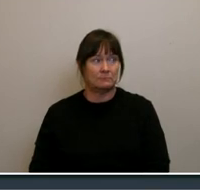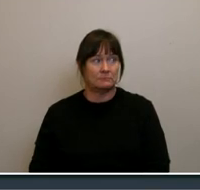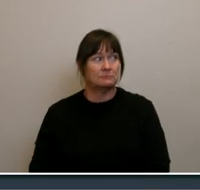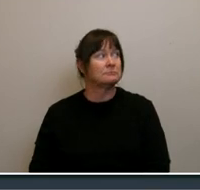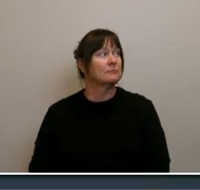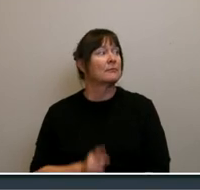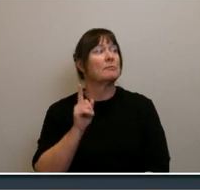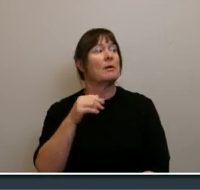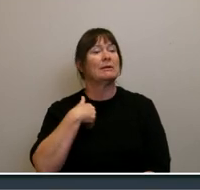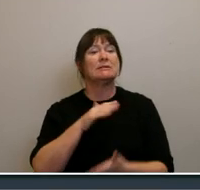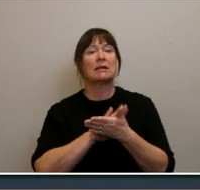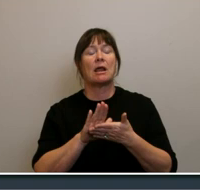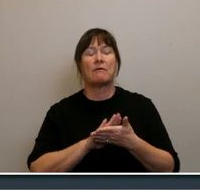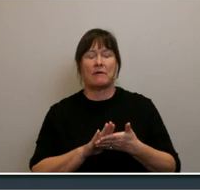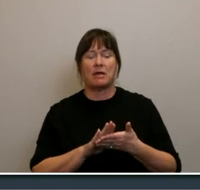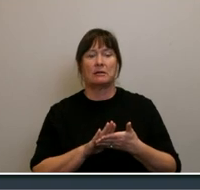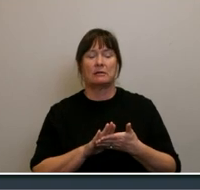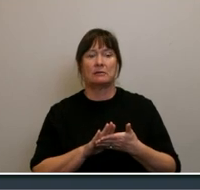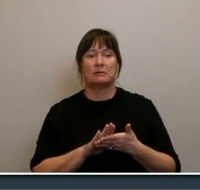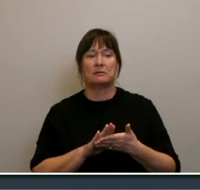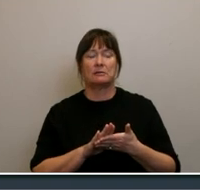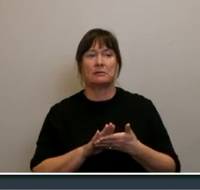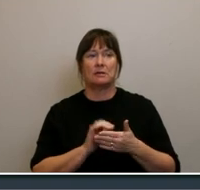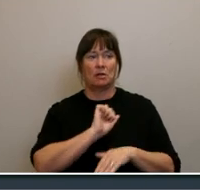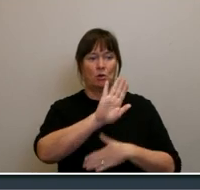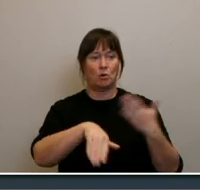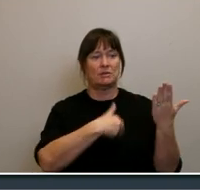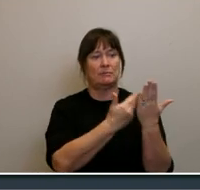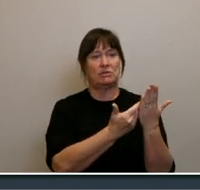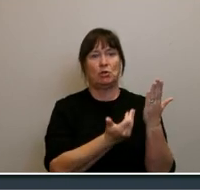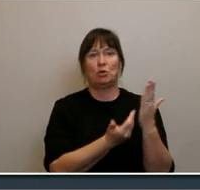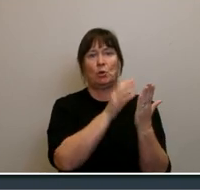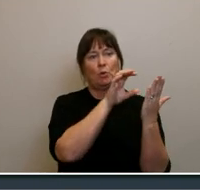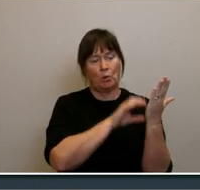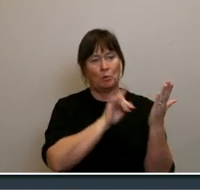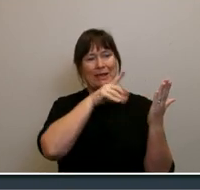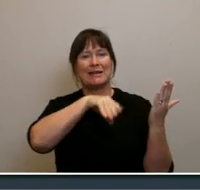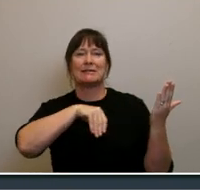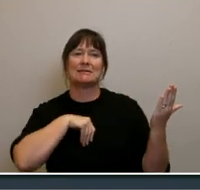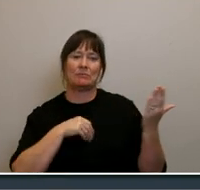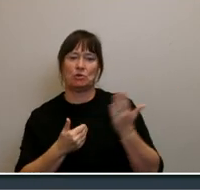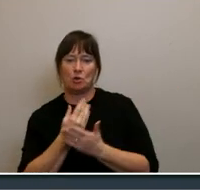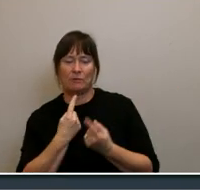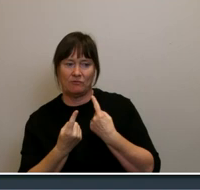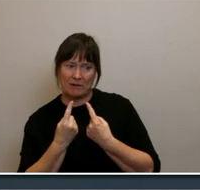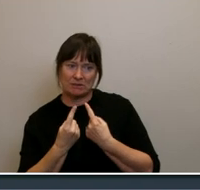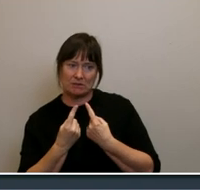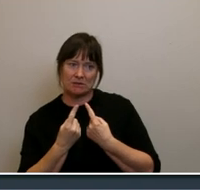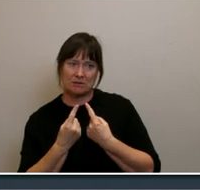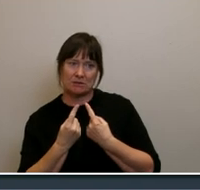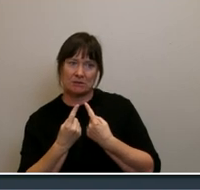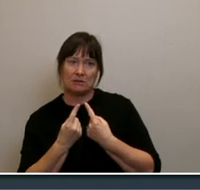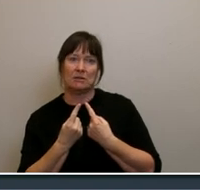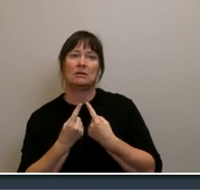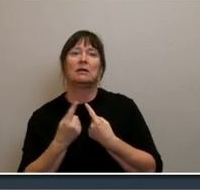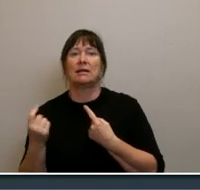We do just need to clarify, however, that components of your submission that were new today, we can't actually accept any new information. It